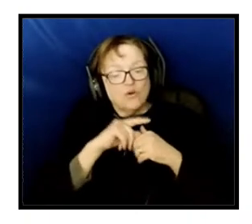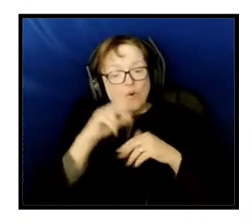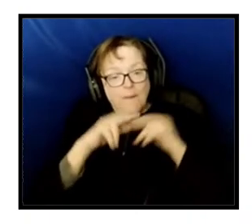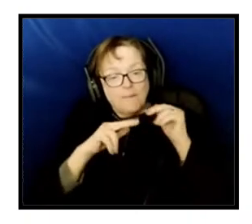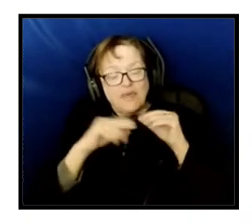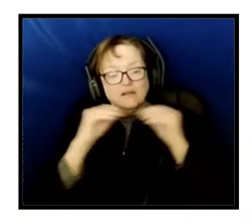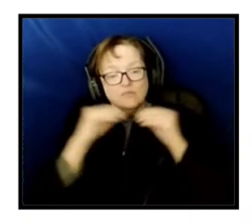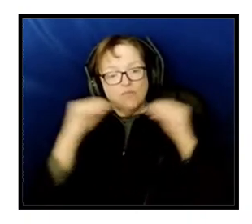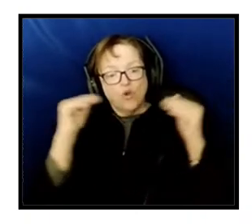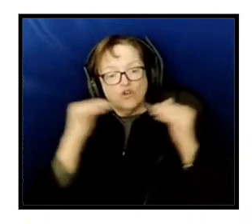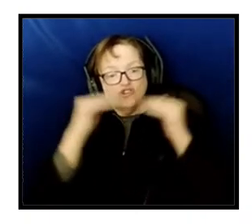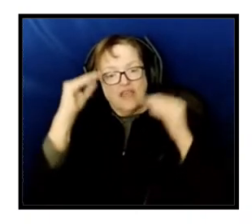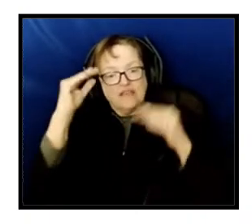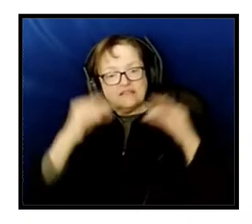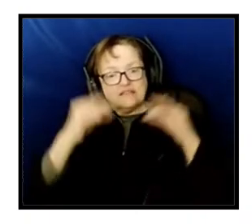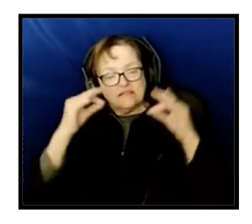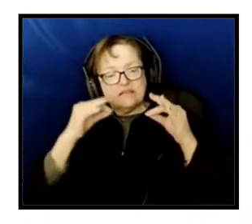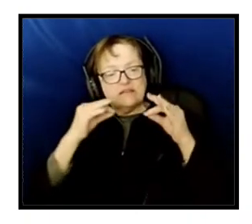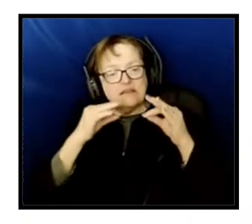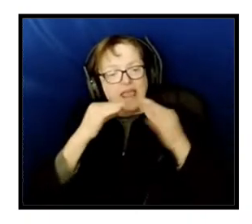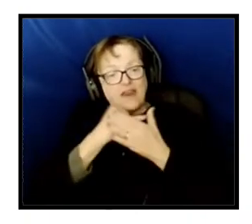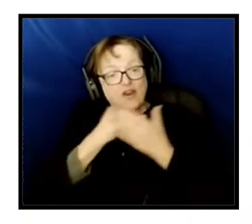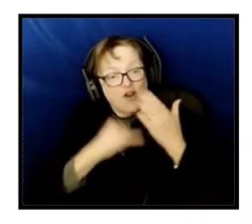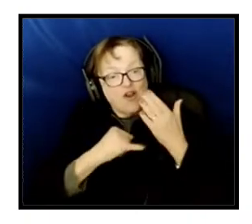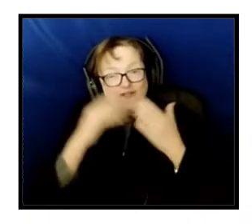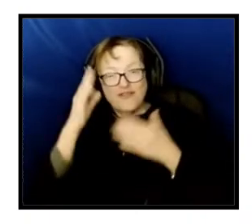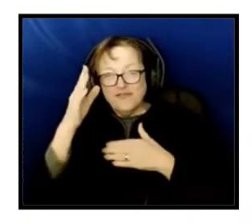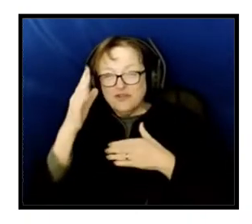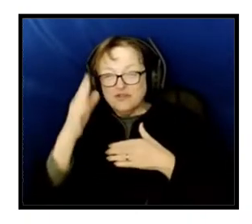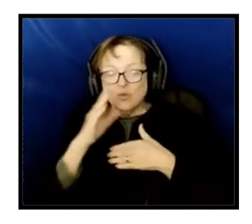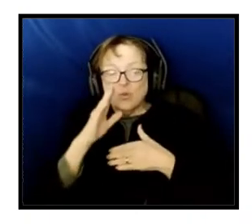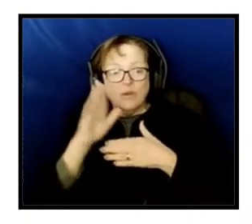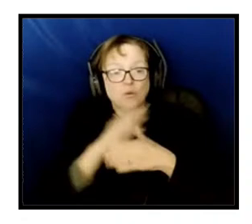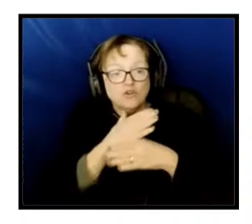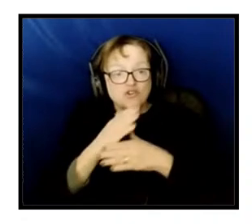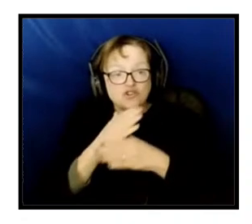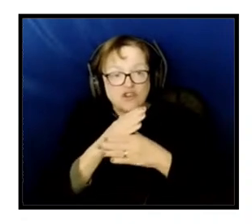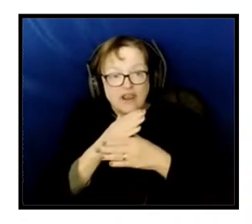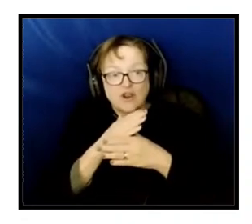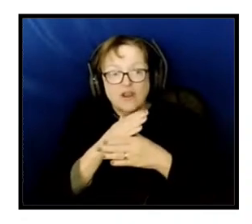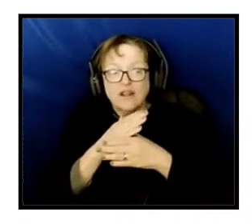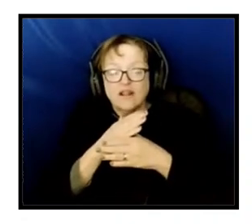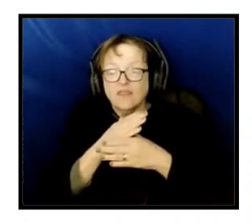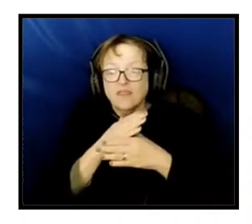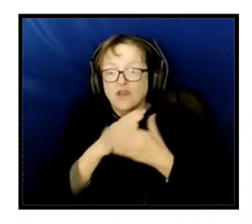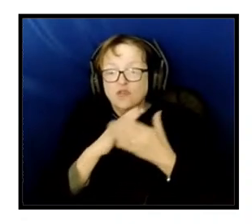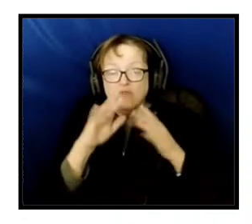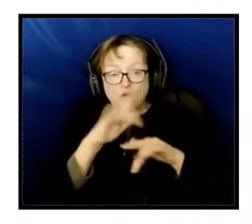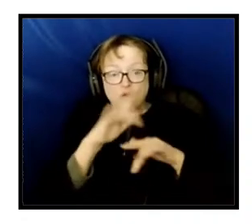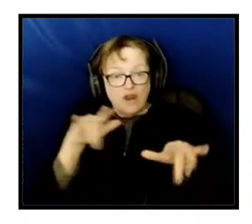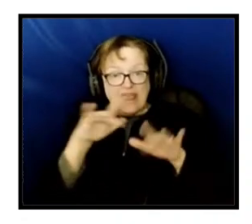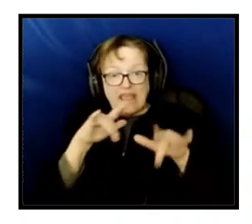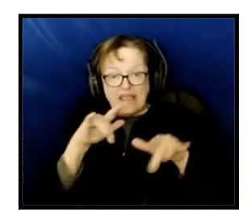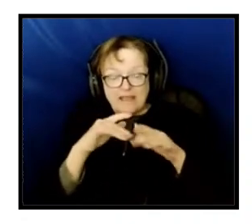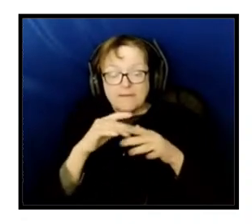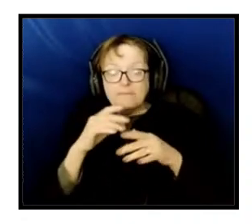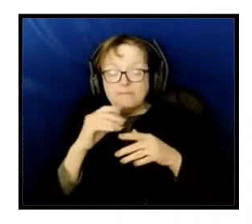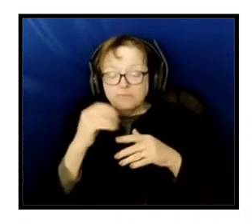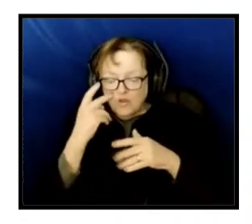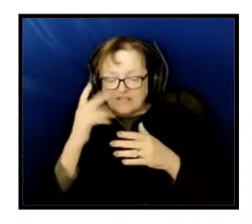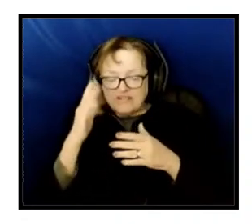just and artful future. We'll be sharing the recording and transcript afterwards, so whatever you missed, you can see or see again.